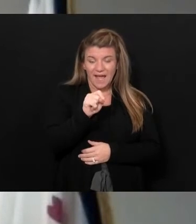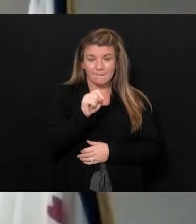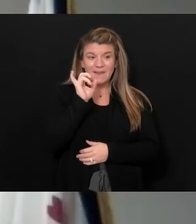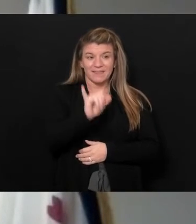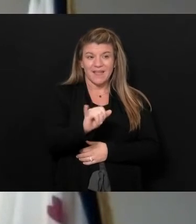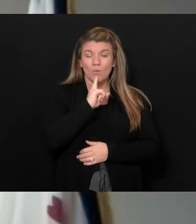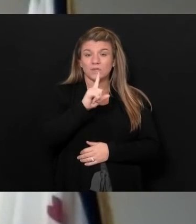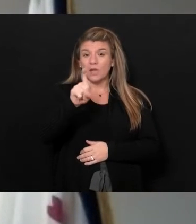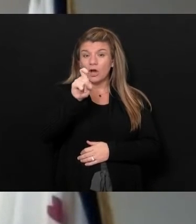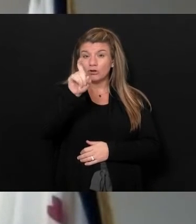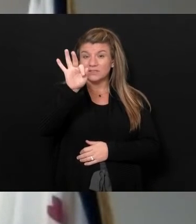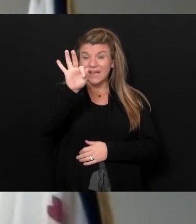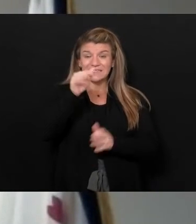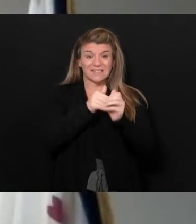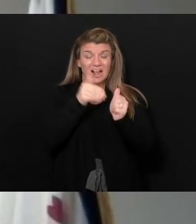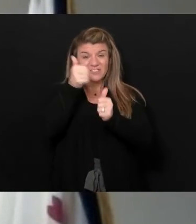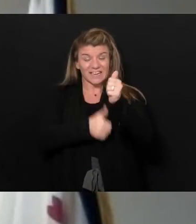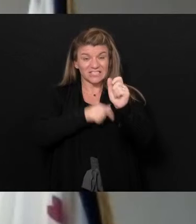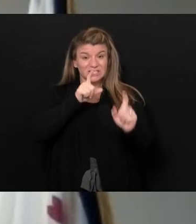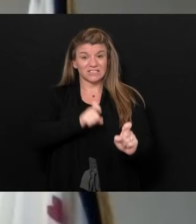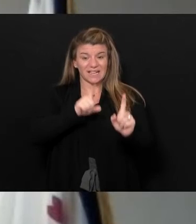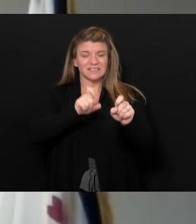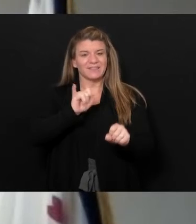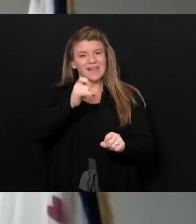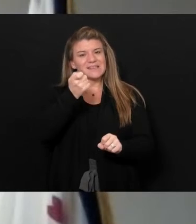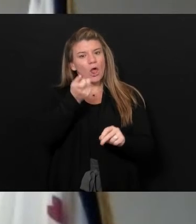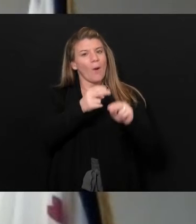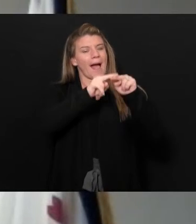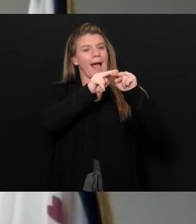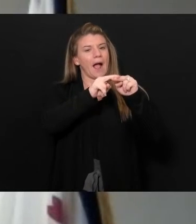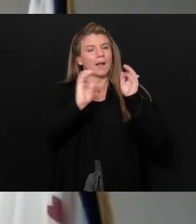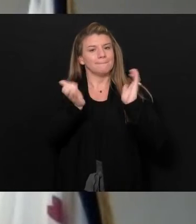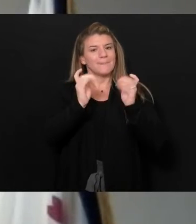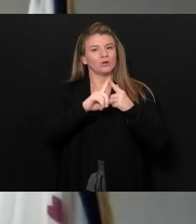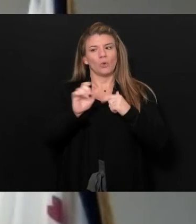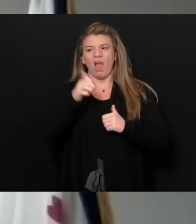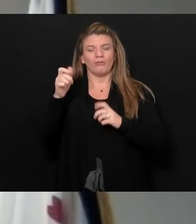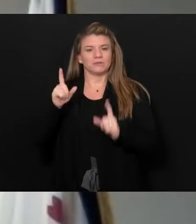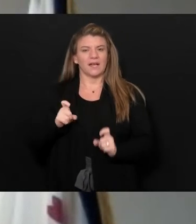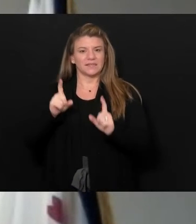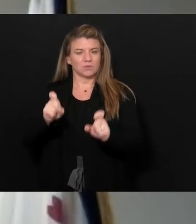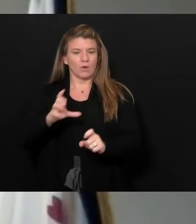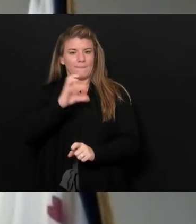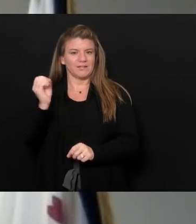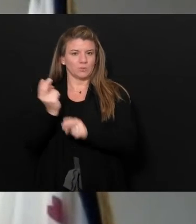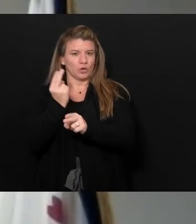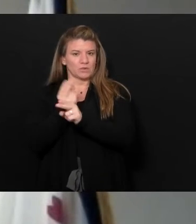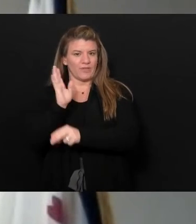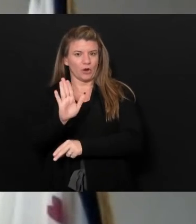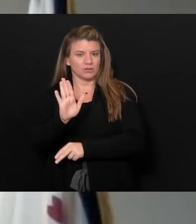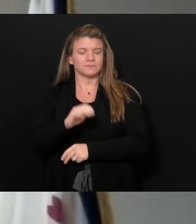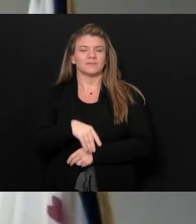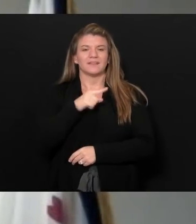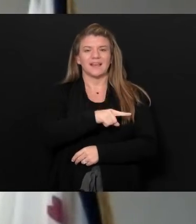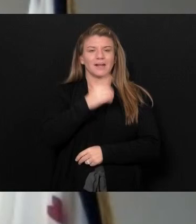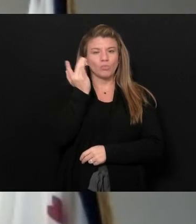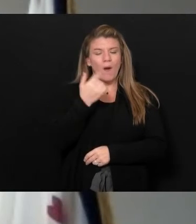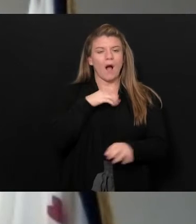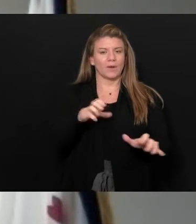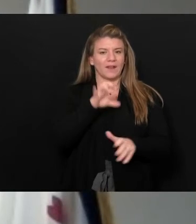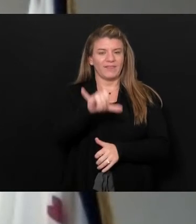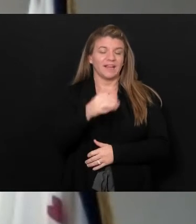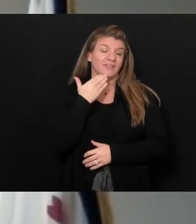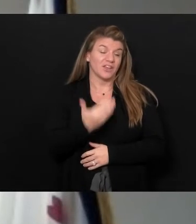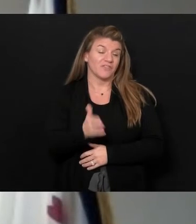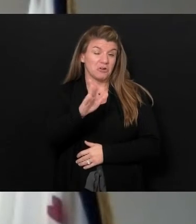at $119 per test, which was a little high from the standpoint of some of the other companies we're using. So those were the reasons why we did that.